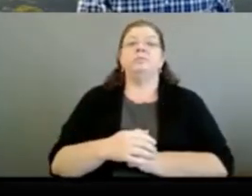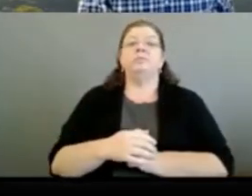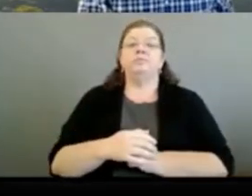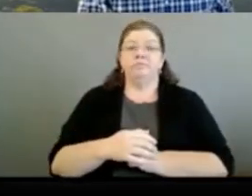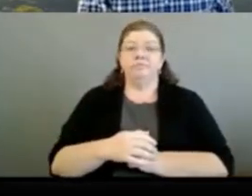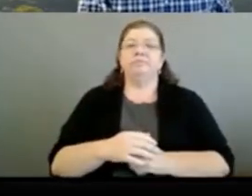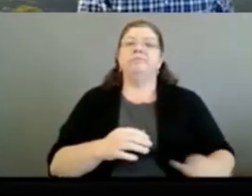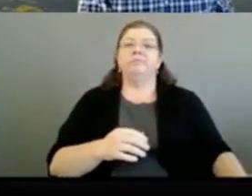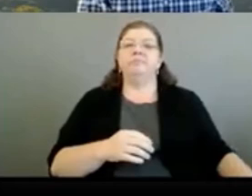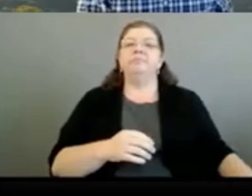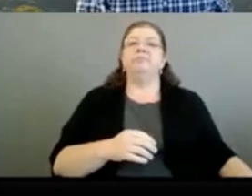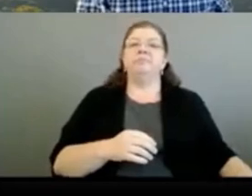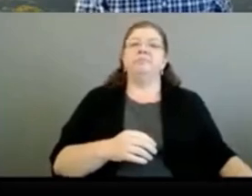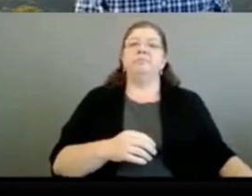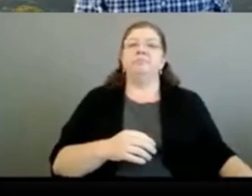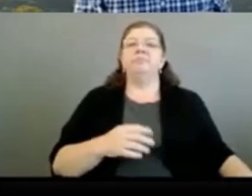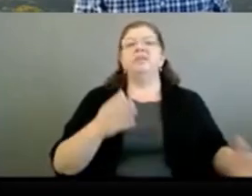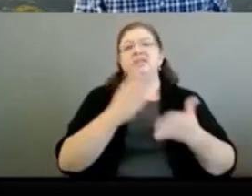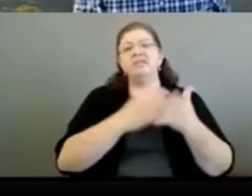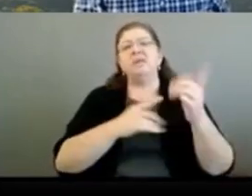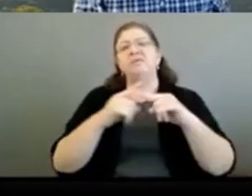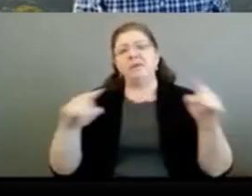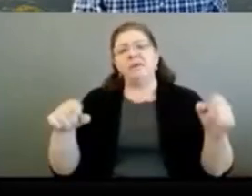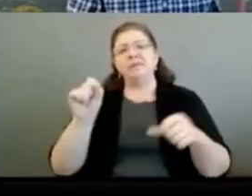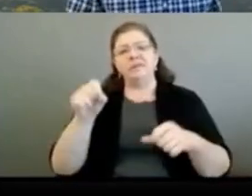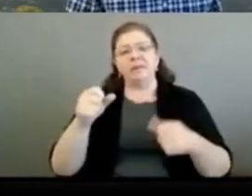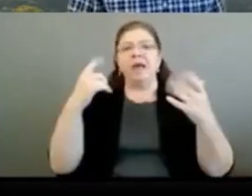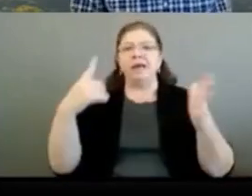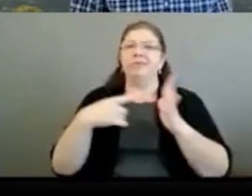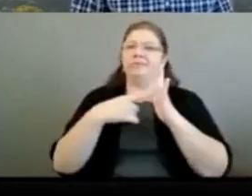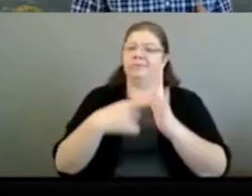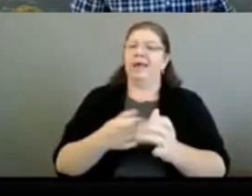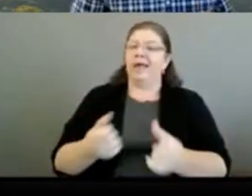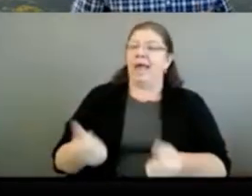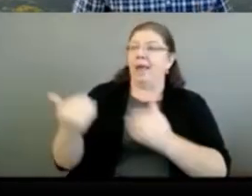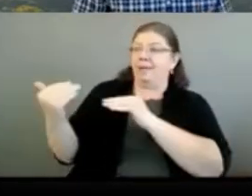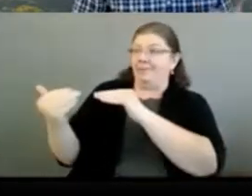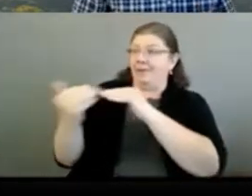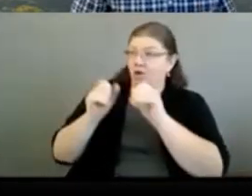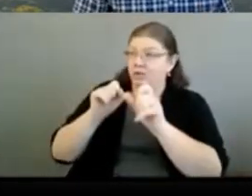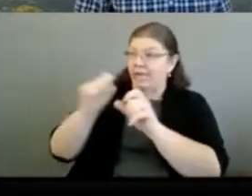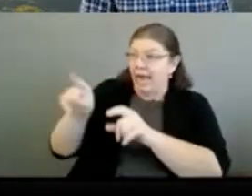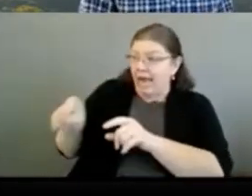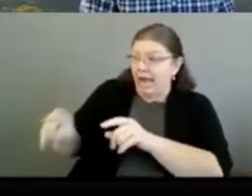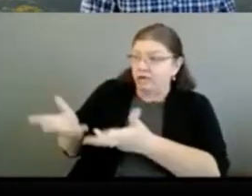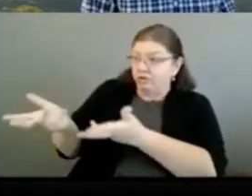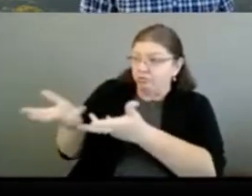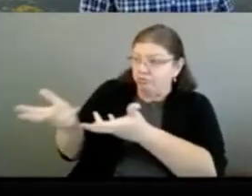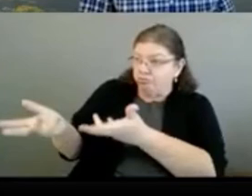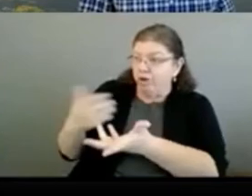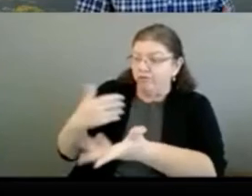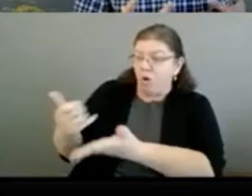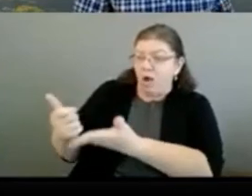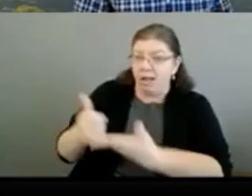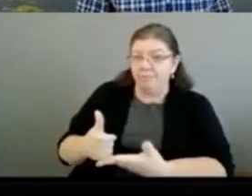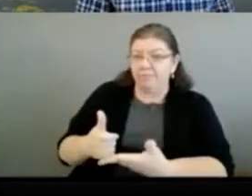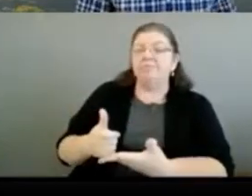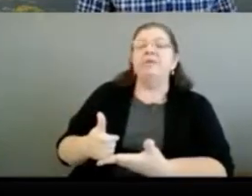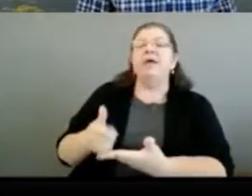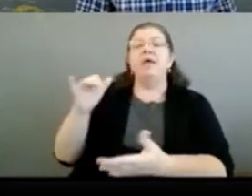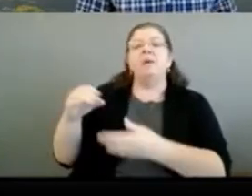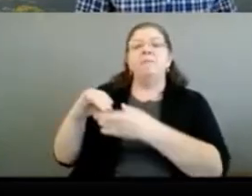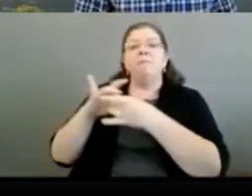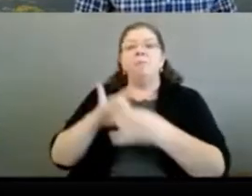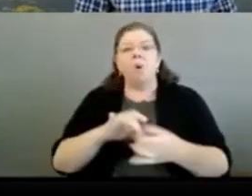All right, so some variation across these, but many of you indicating that how many peers a teacher asks or reaches out to or turns to for help is something that has to do more with